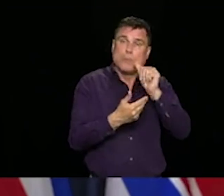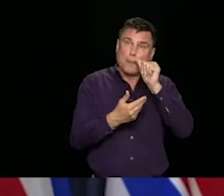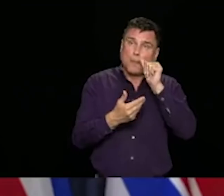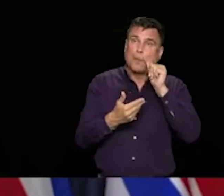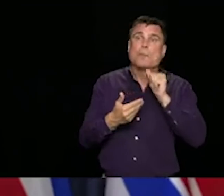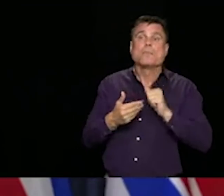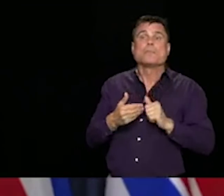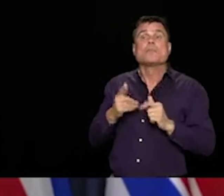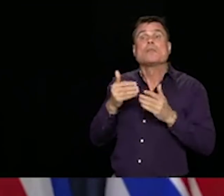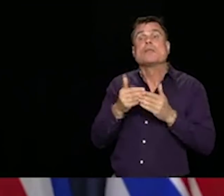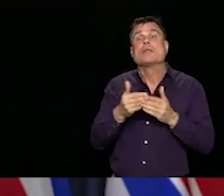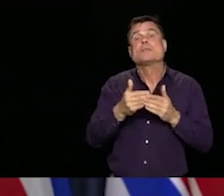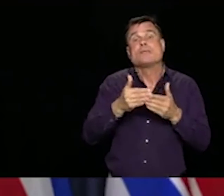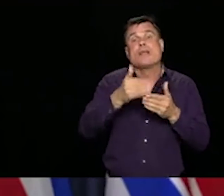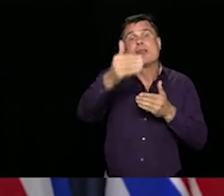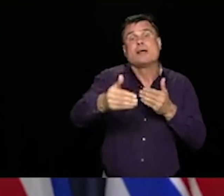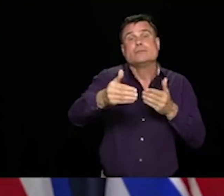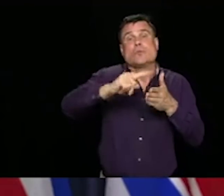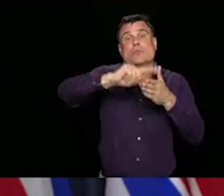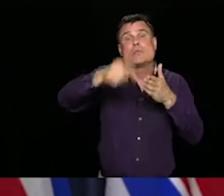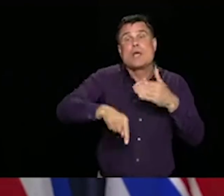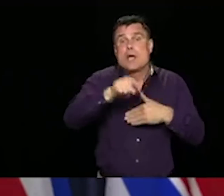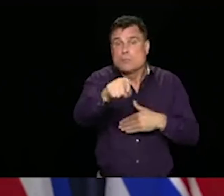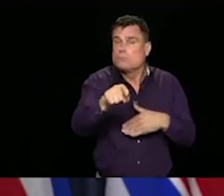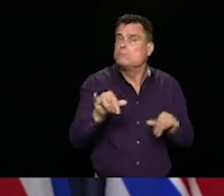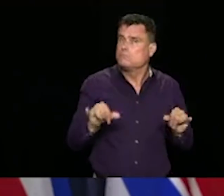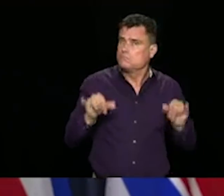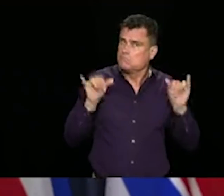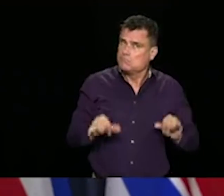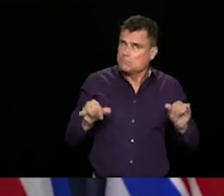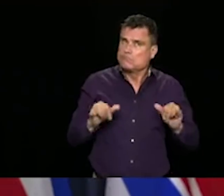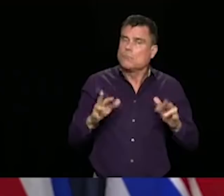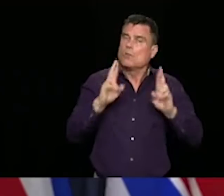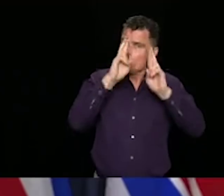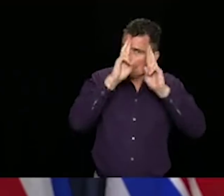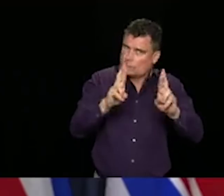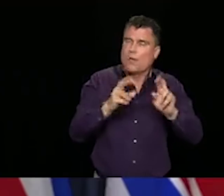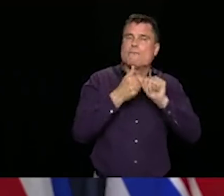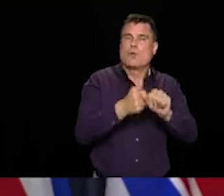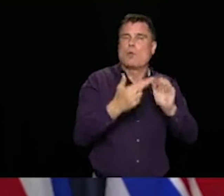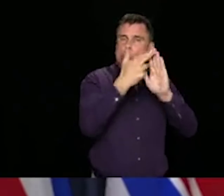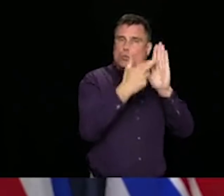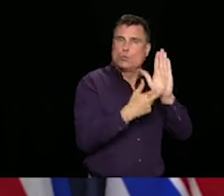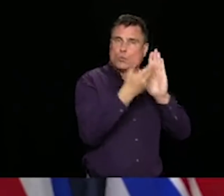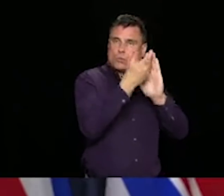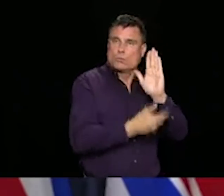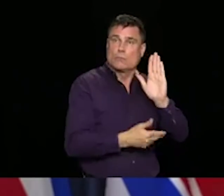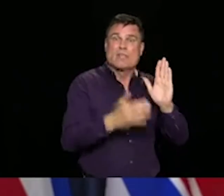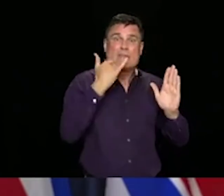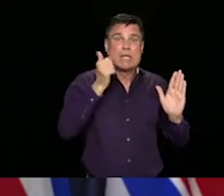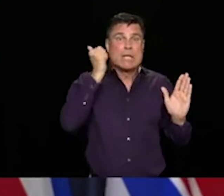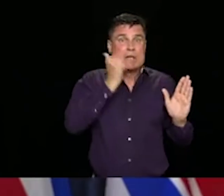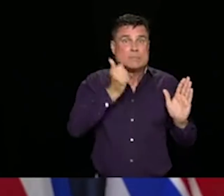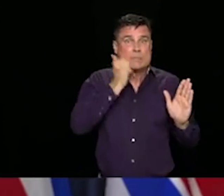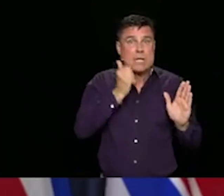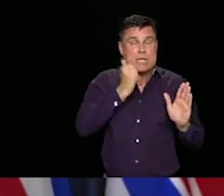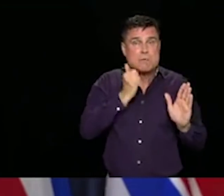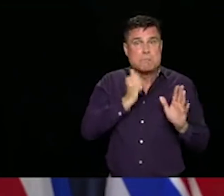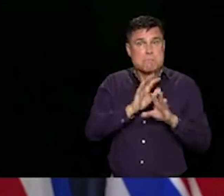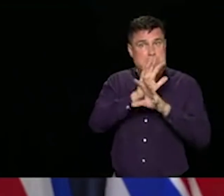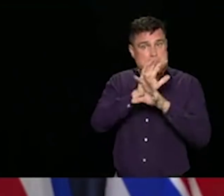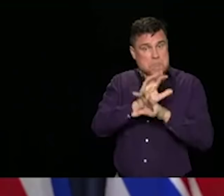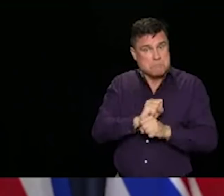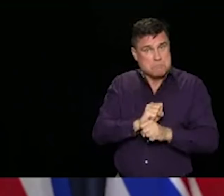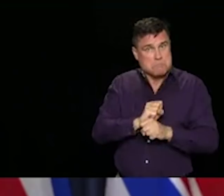that gives surgical renewal its best chance to succeed. Every day we stay 100% committed to preventing a resurgence. Every day we